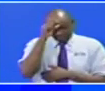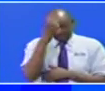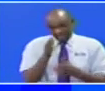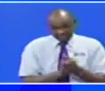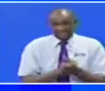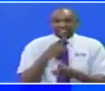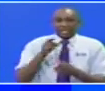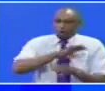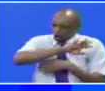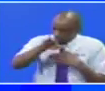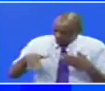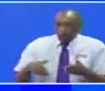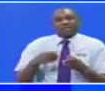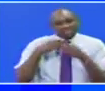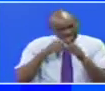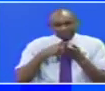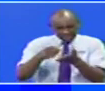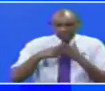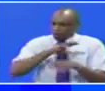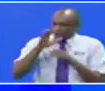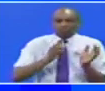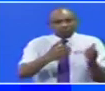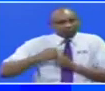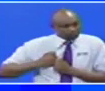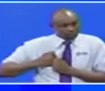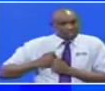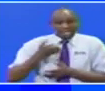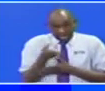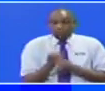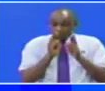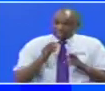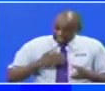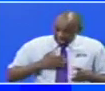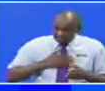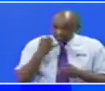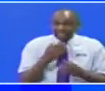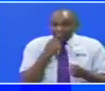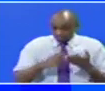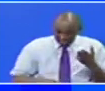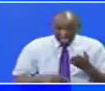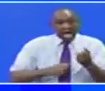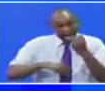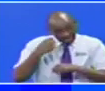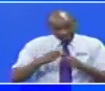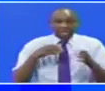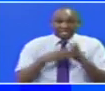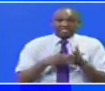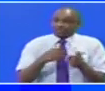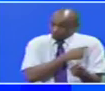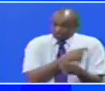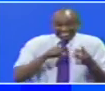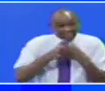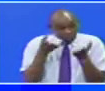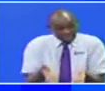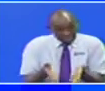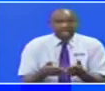withdrawal of all offers in the mediation talks. And as Rita Tinina now reports, action against striking doctors began today